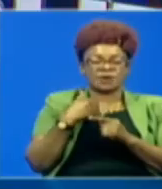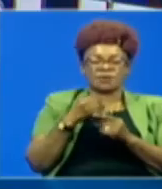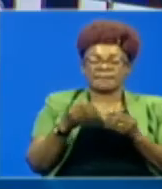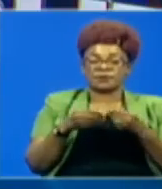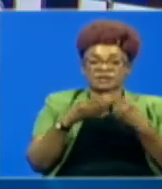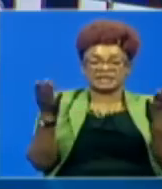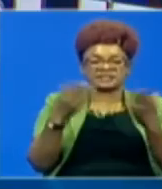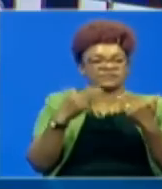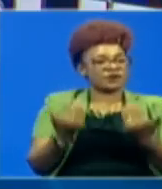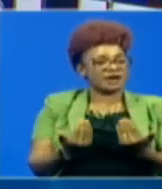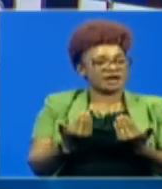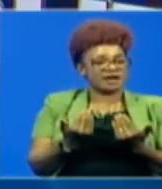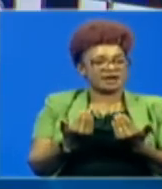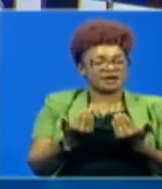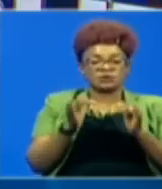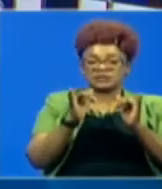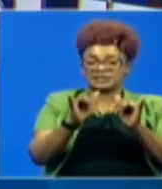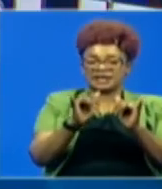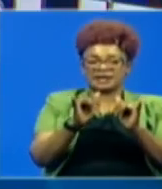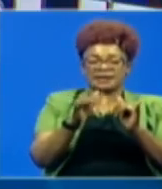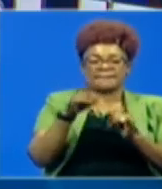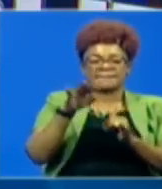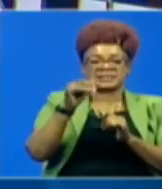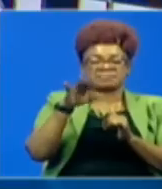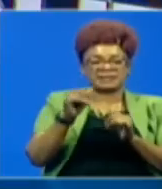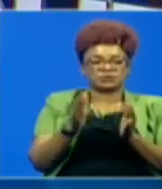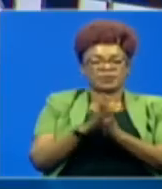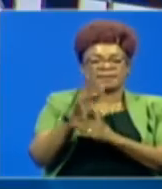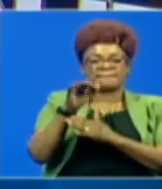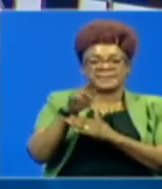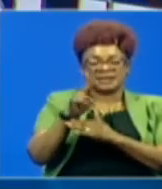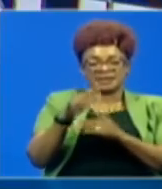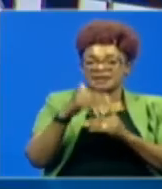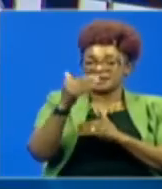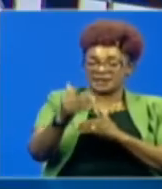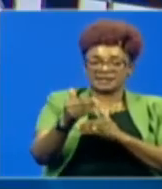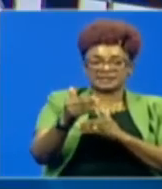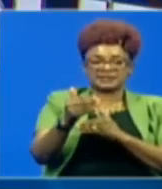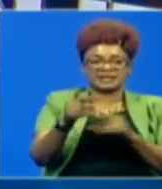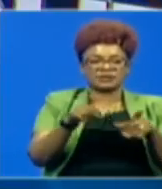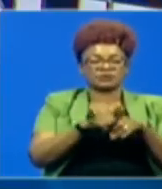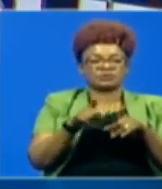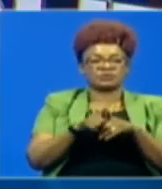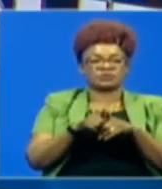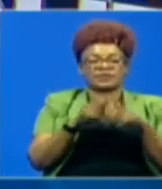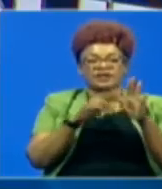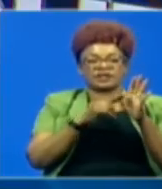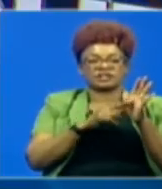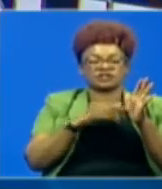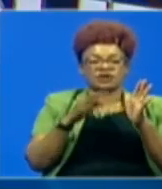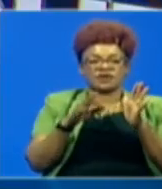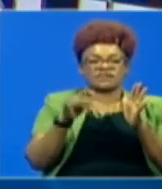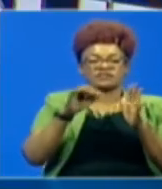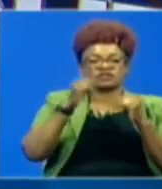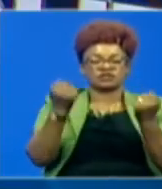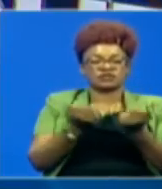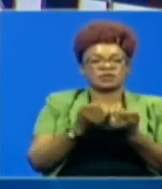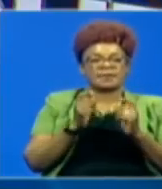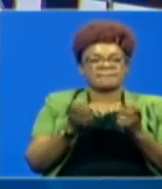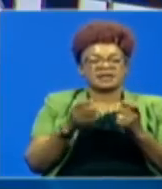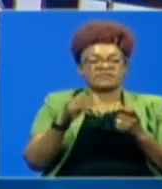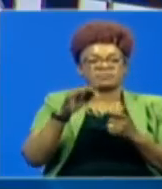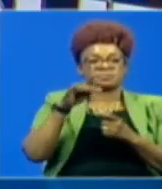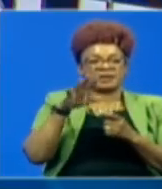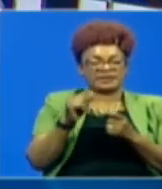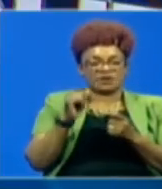But for now, do stay tuned. Press Pass with Mark Messiah is coming up next, and the regulation of social media forms the basis